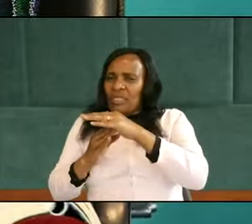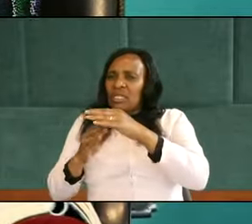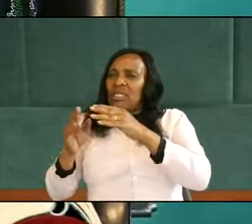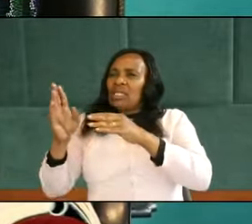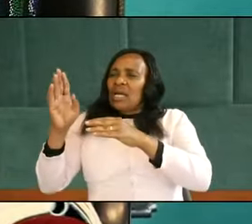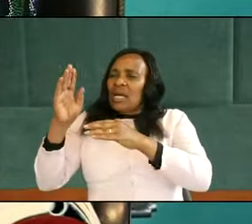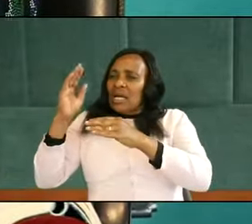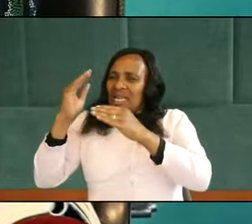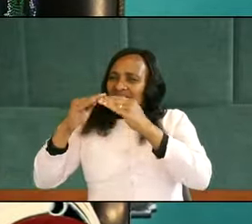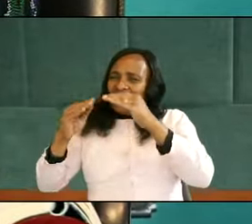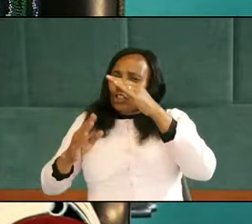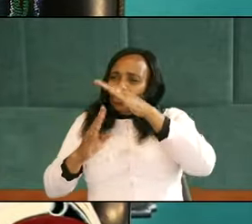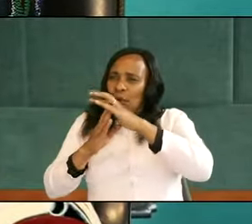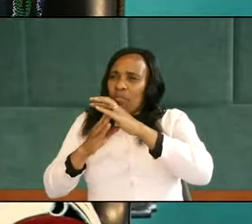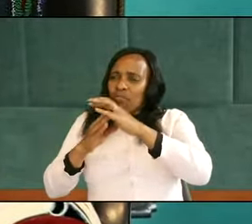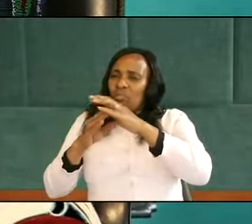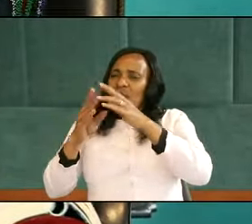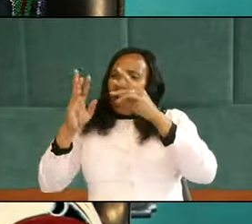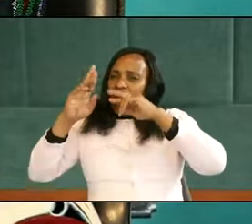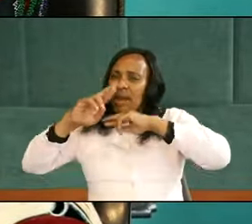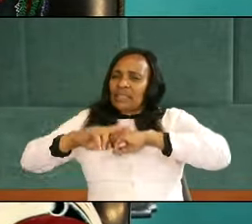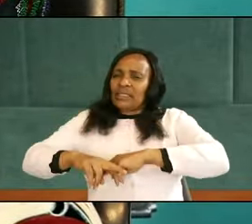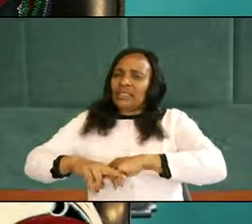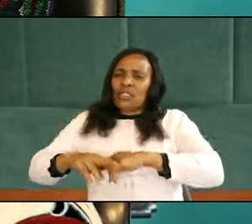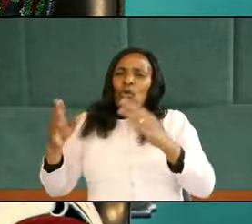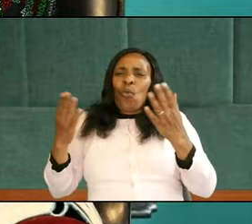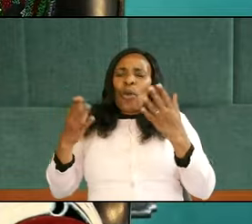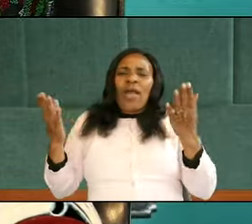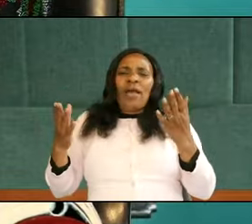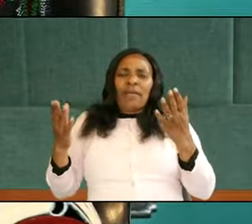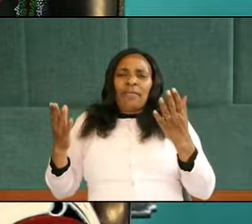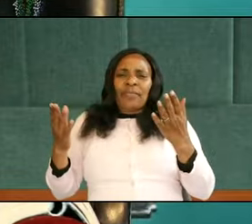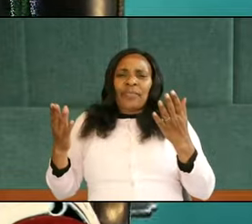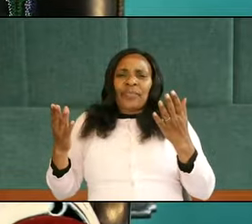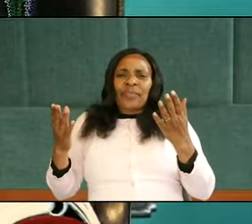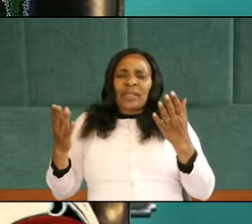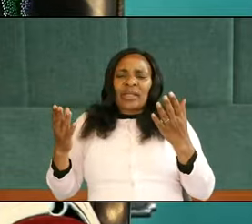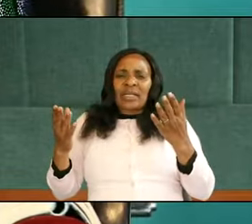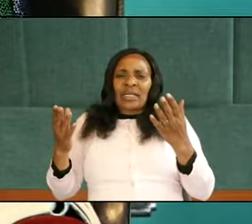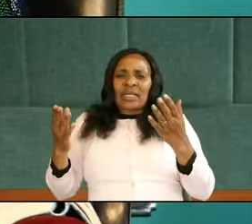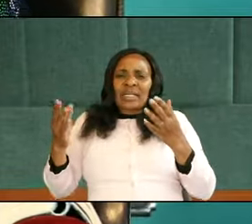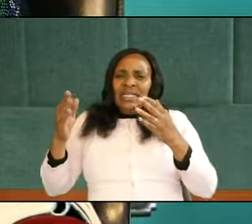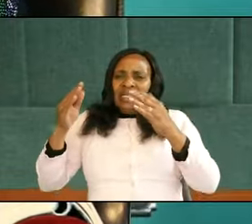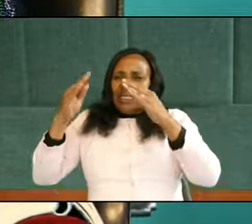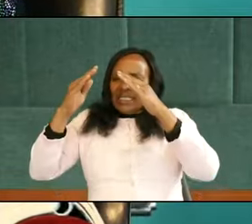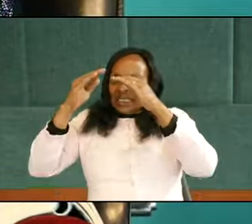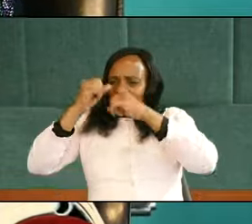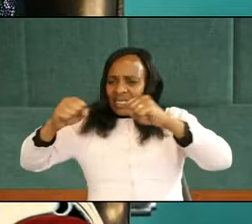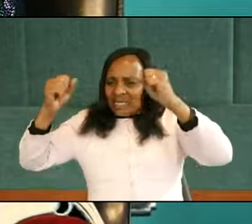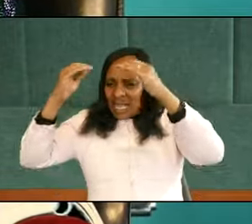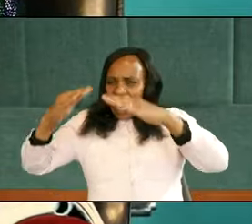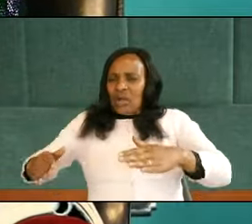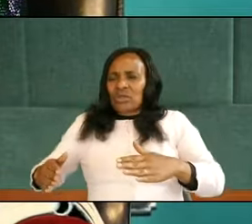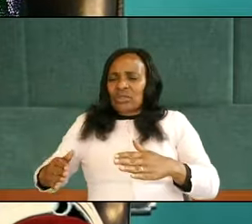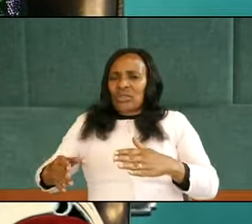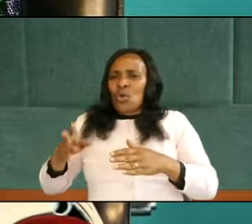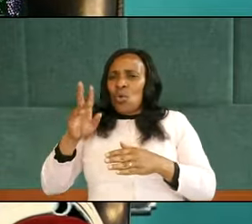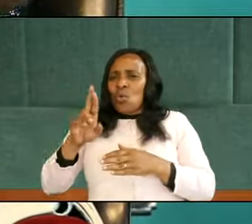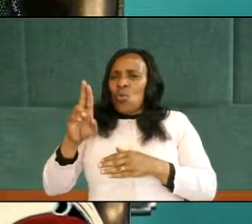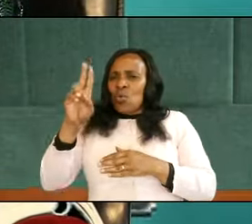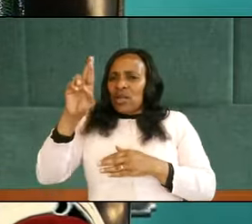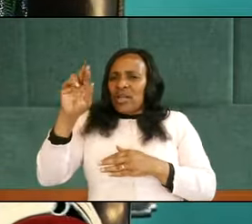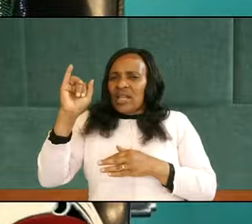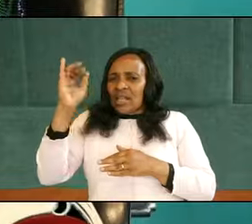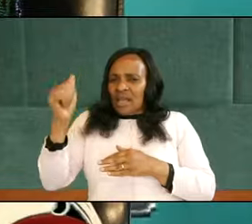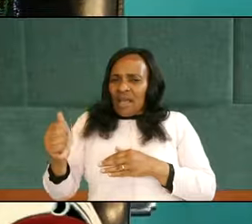penthouse, somewhere, he's chilling up there. Then where he is, I think it's a way that the palace and then Uriah must have been a high-ranking